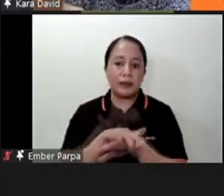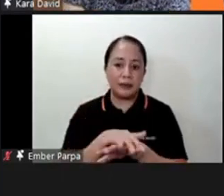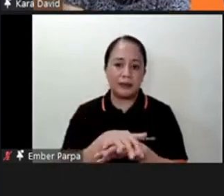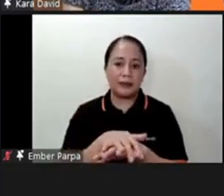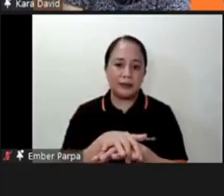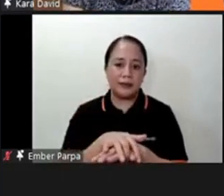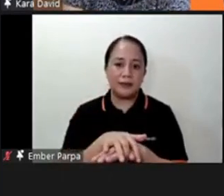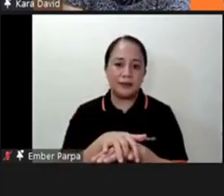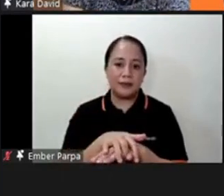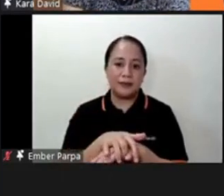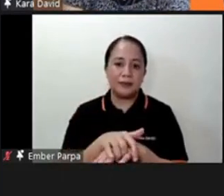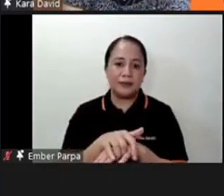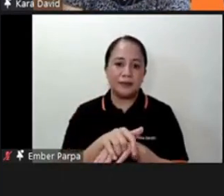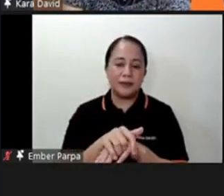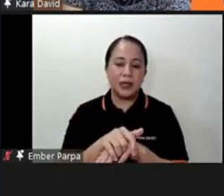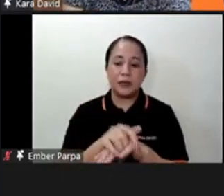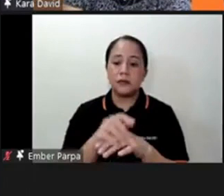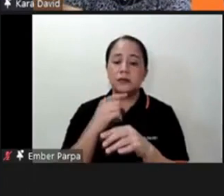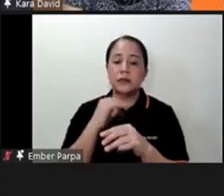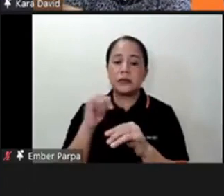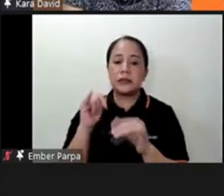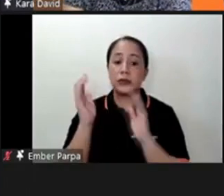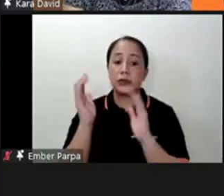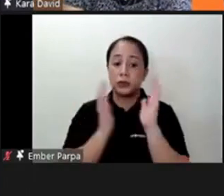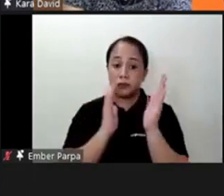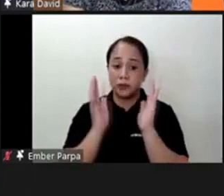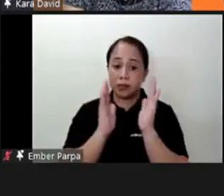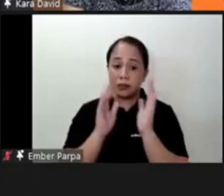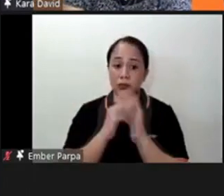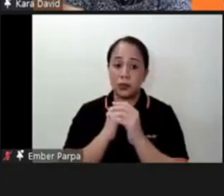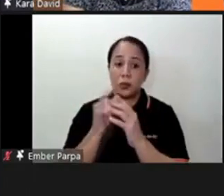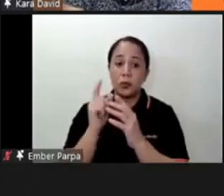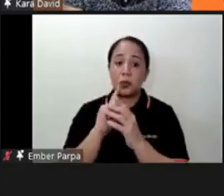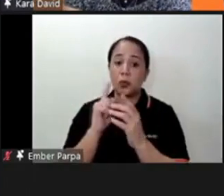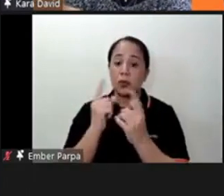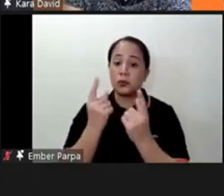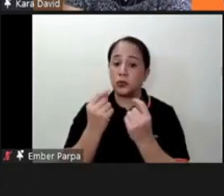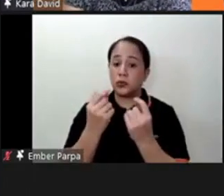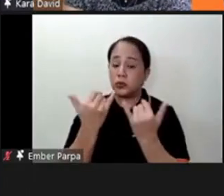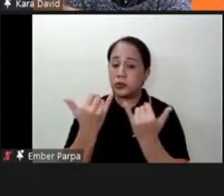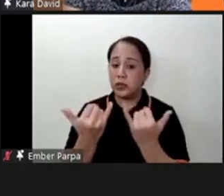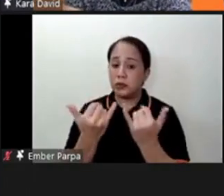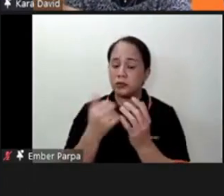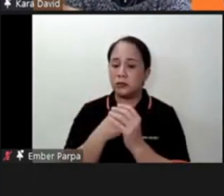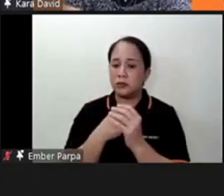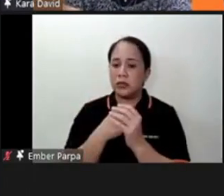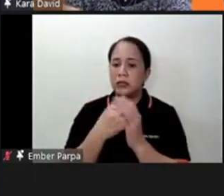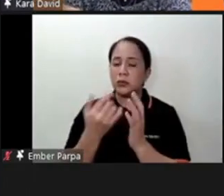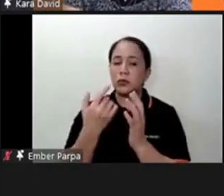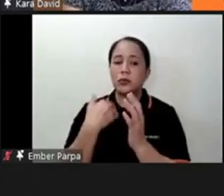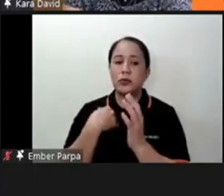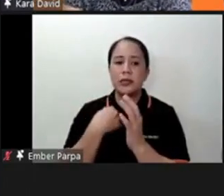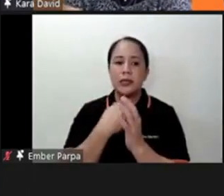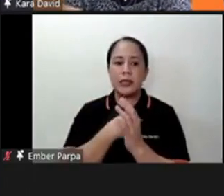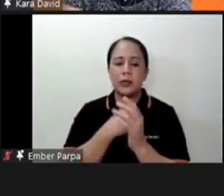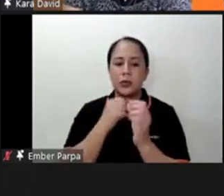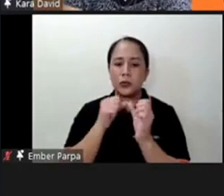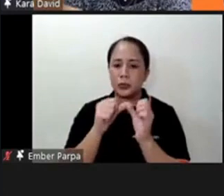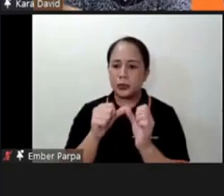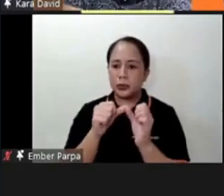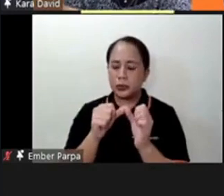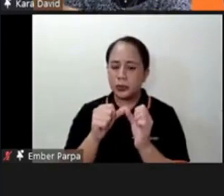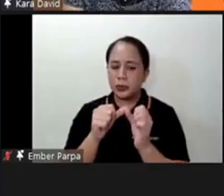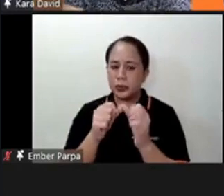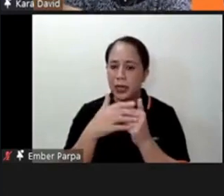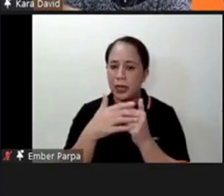We like the services, what we have now na naging tele, we will continue even post-COVID,